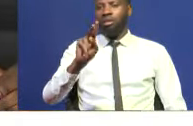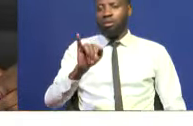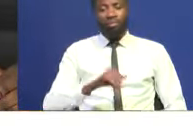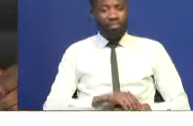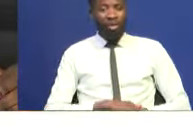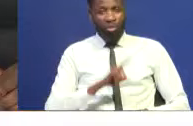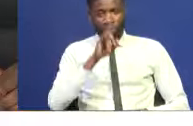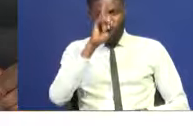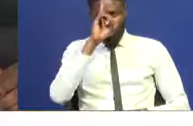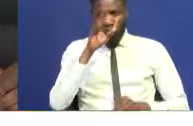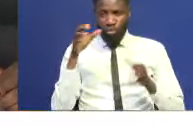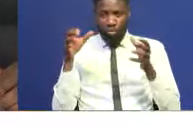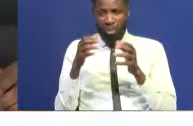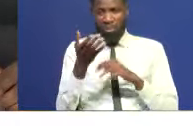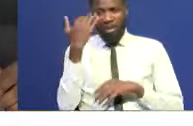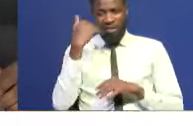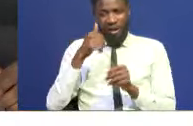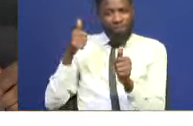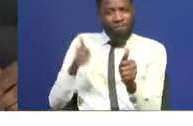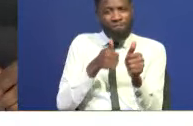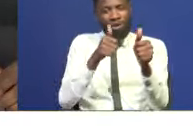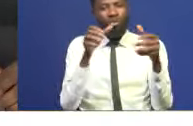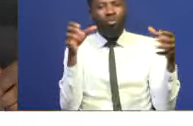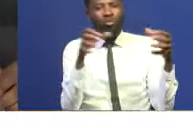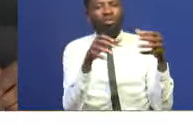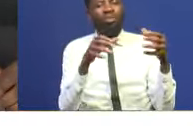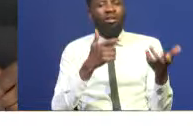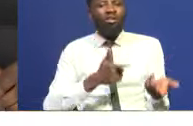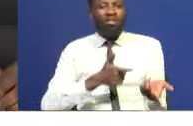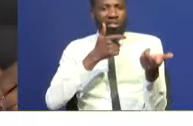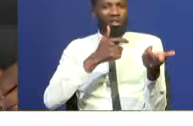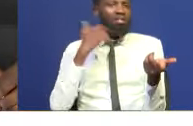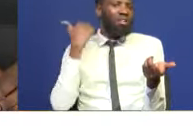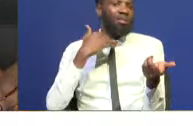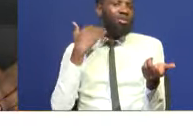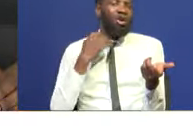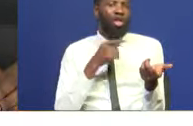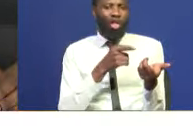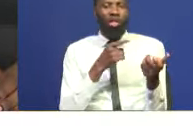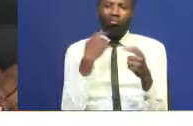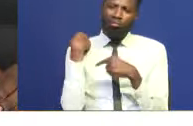armed criminals believed to be behind a spate of crime in that area.